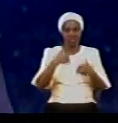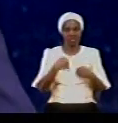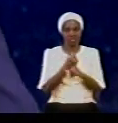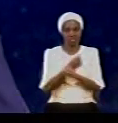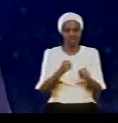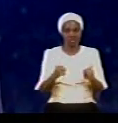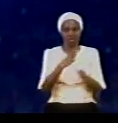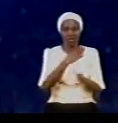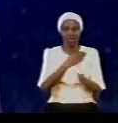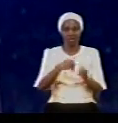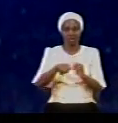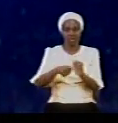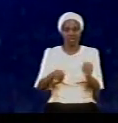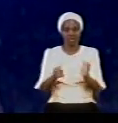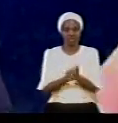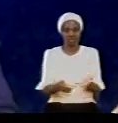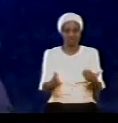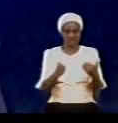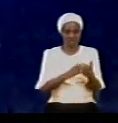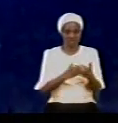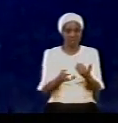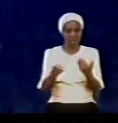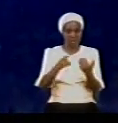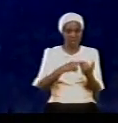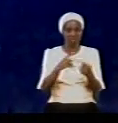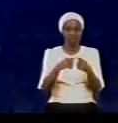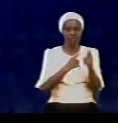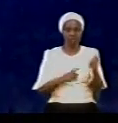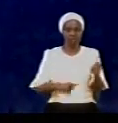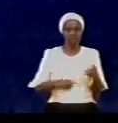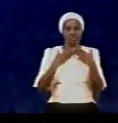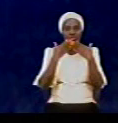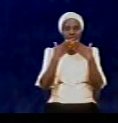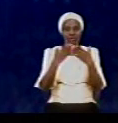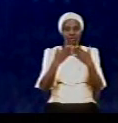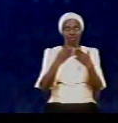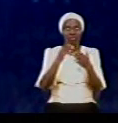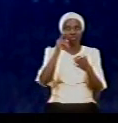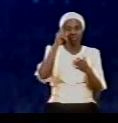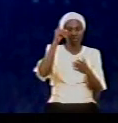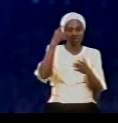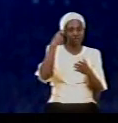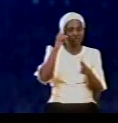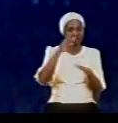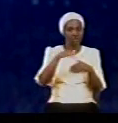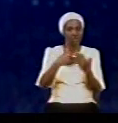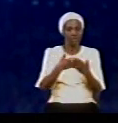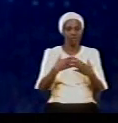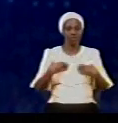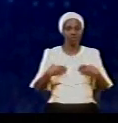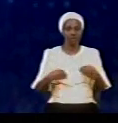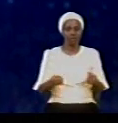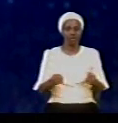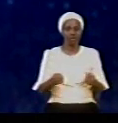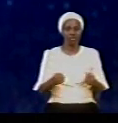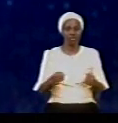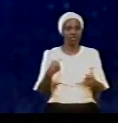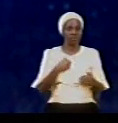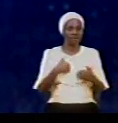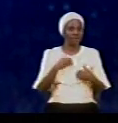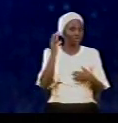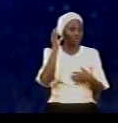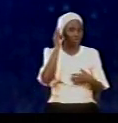be hearing testimonies of great things the Lord has done during this program.